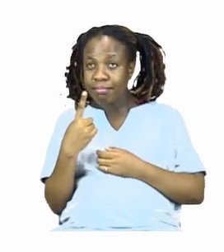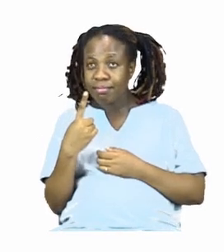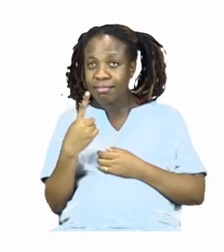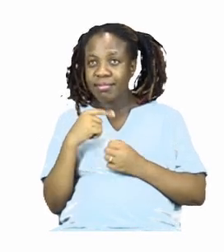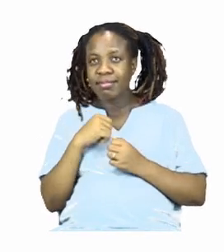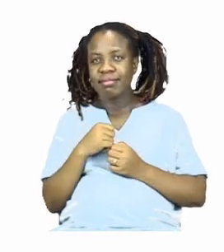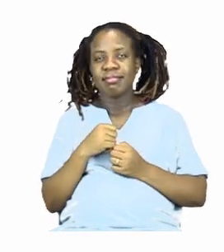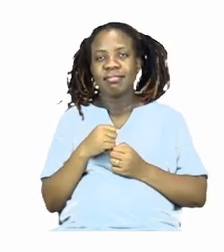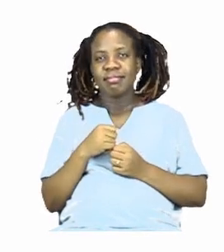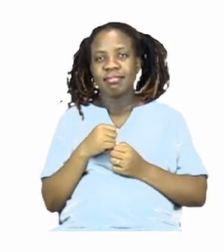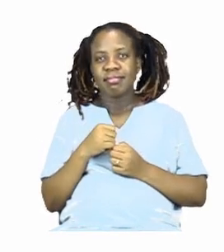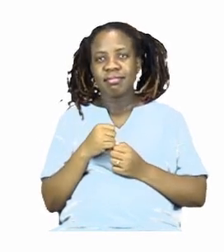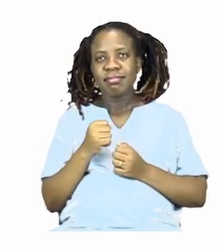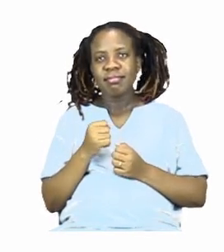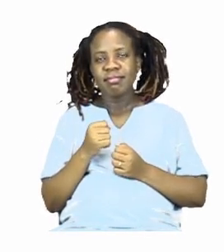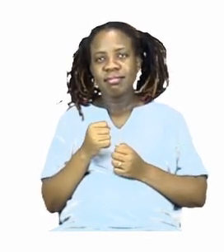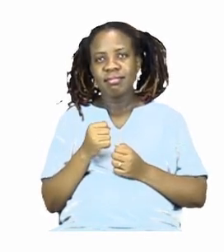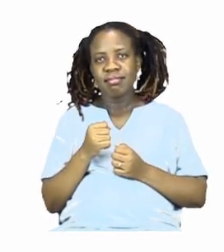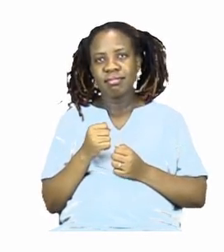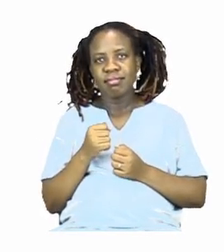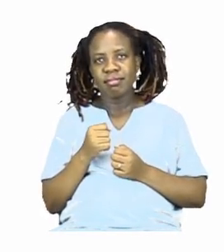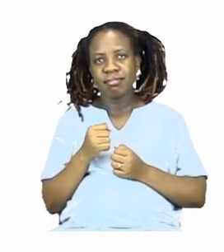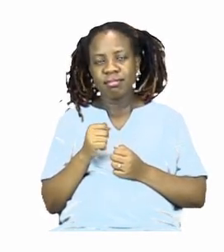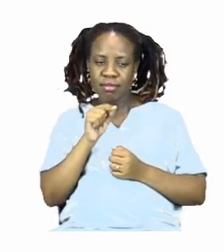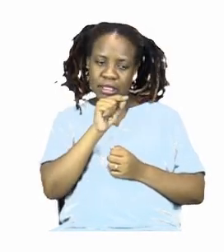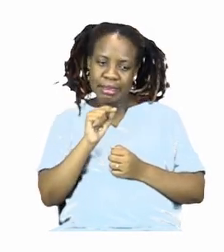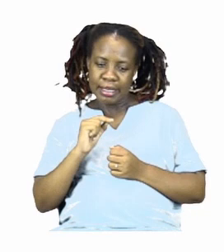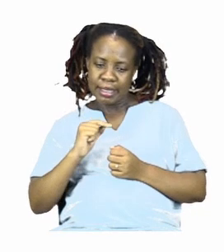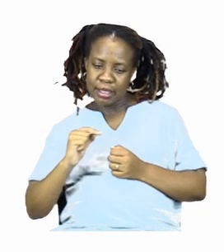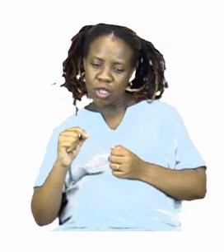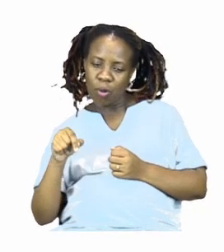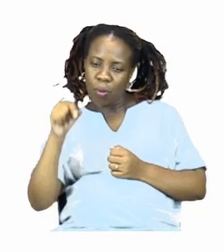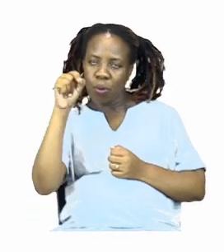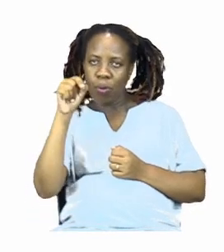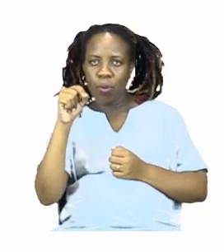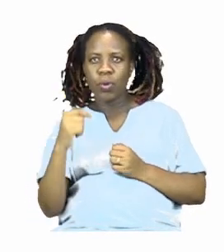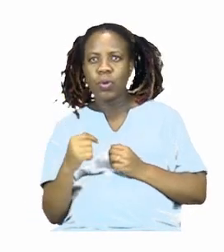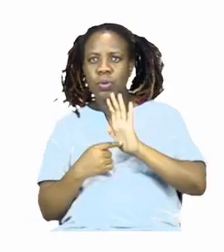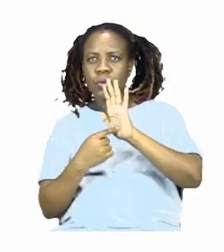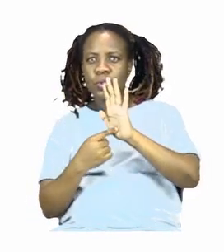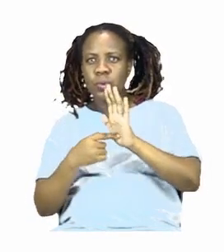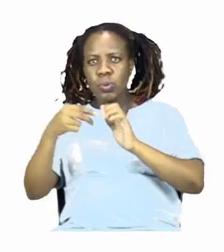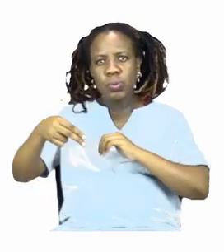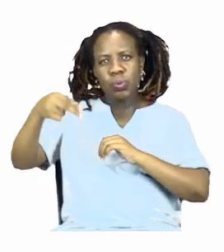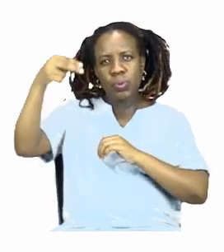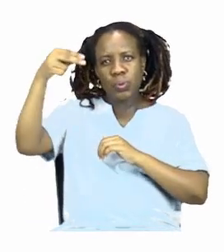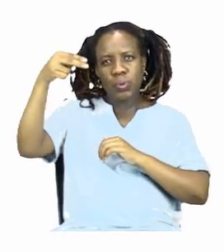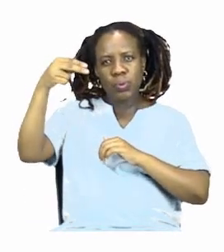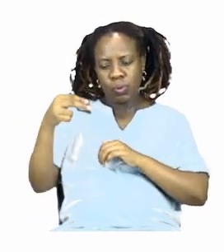Good job. Now there you will also see it shows us the height, it shows us the